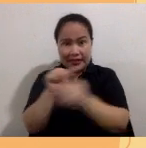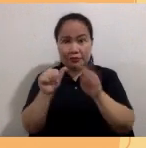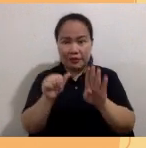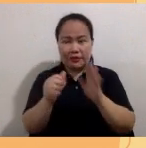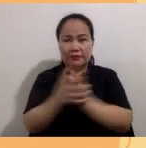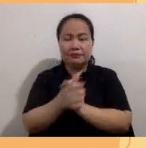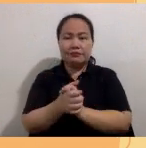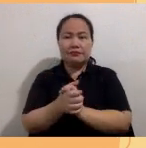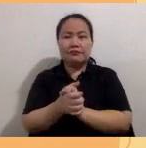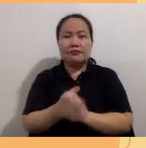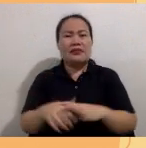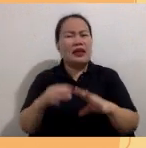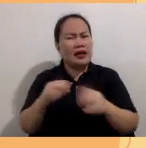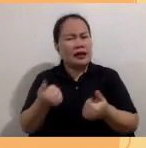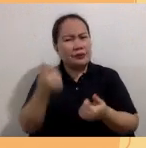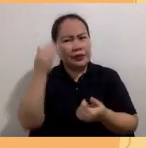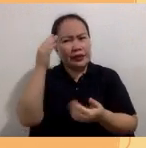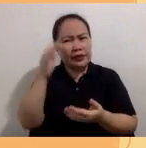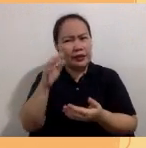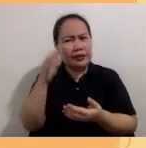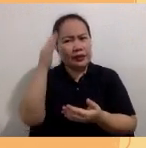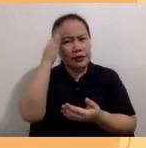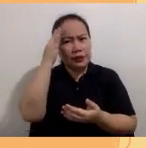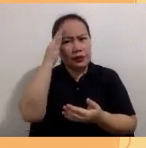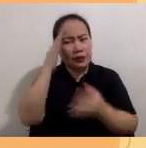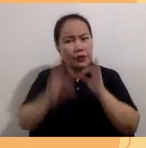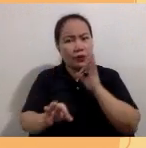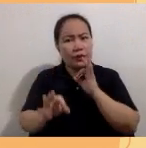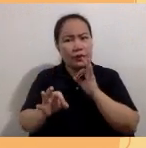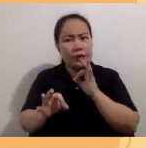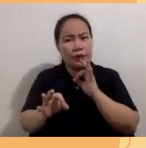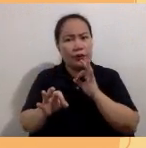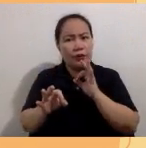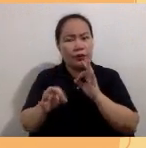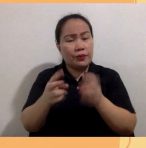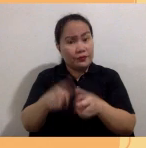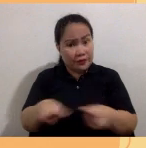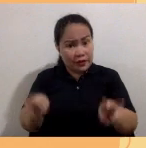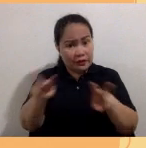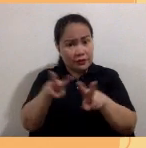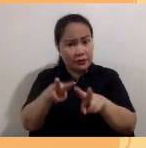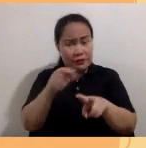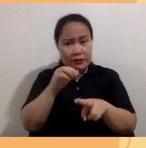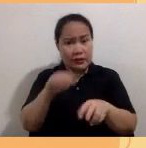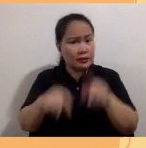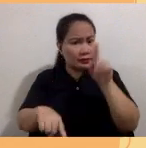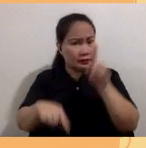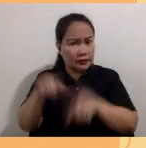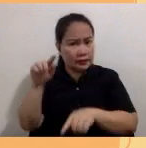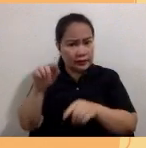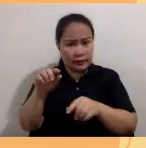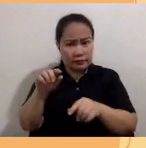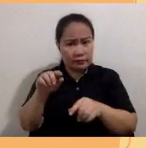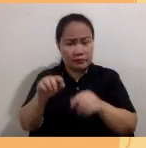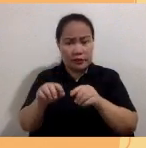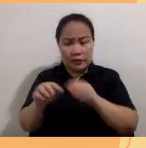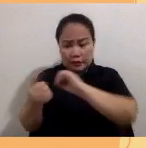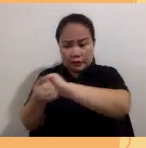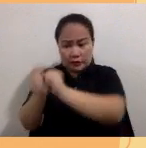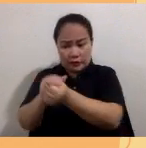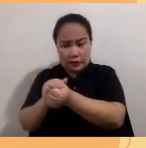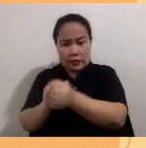Now, paano natin malalaman yung mga values na hindi po pwedeng i-substitute sa